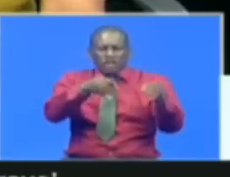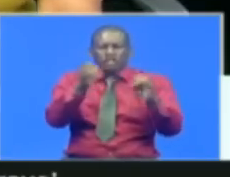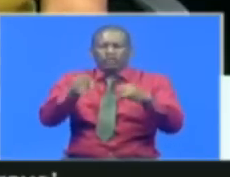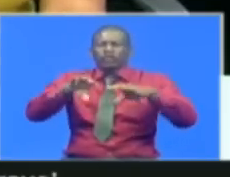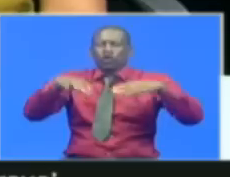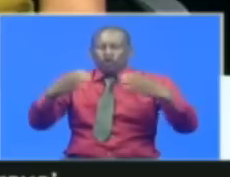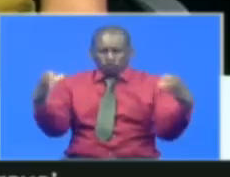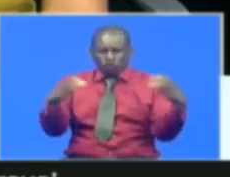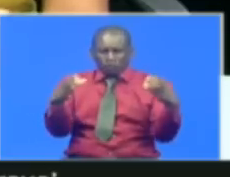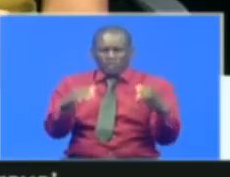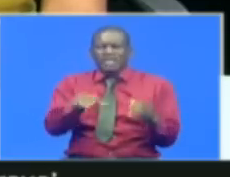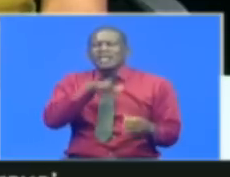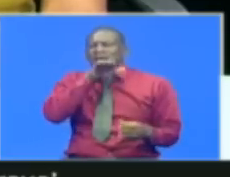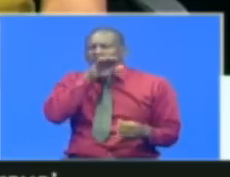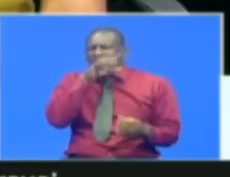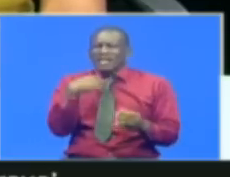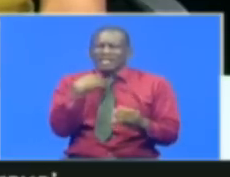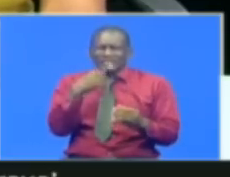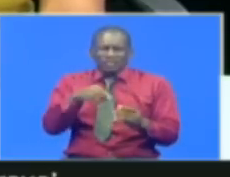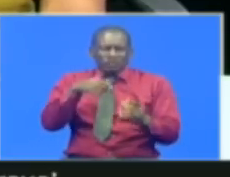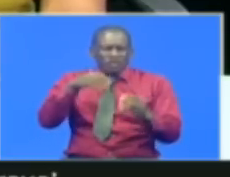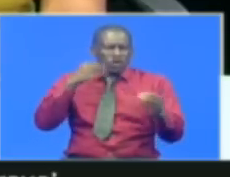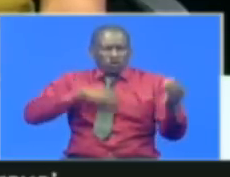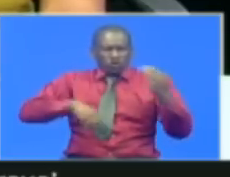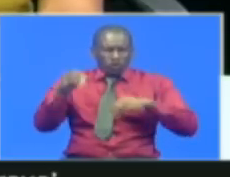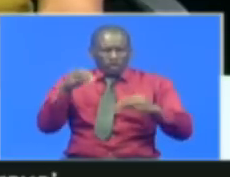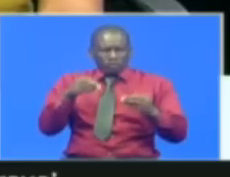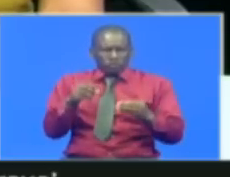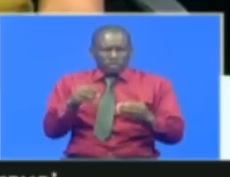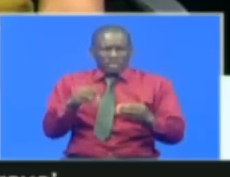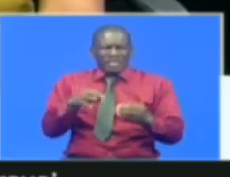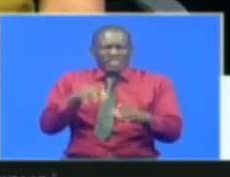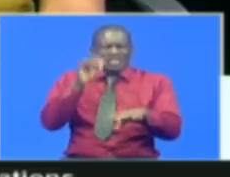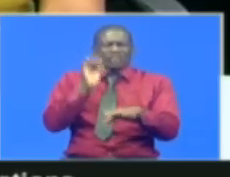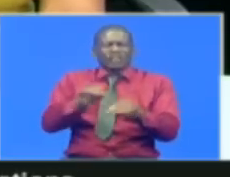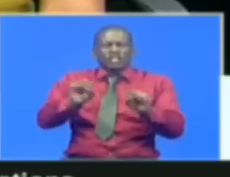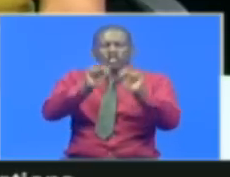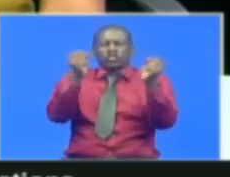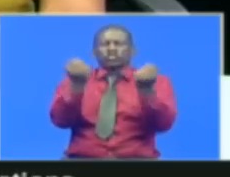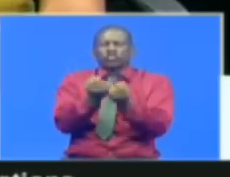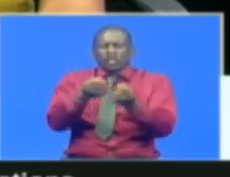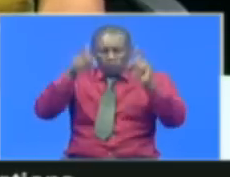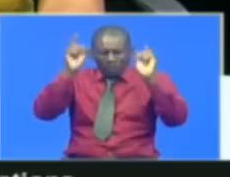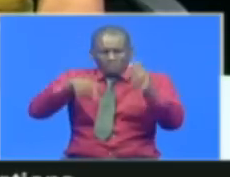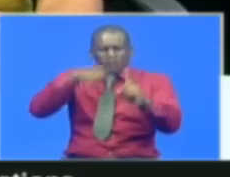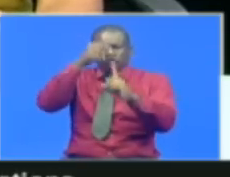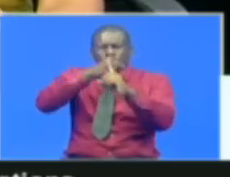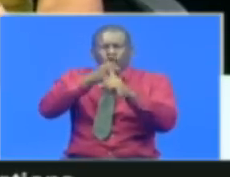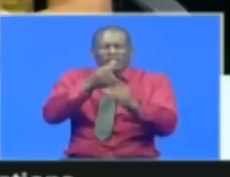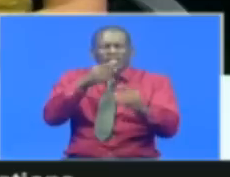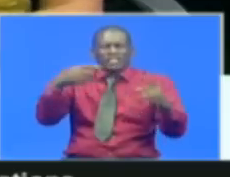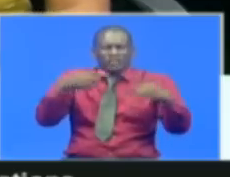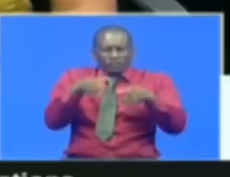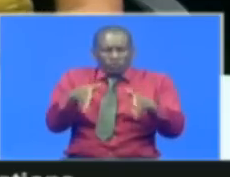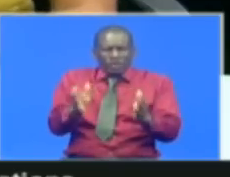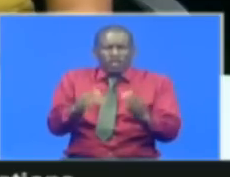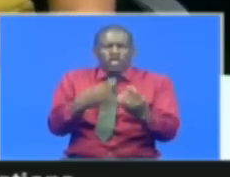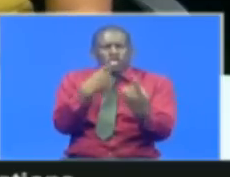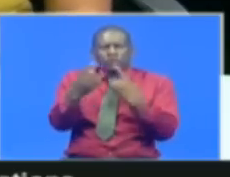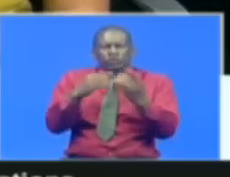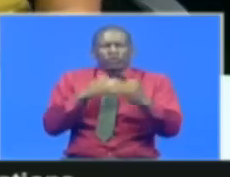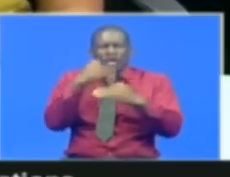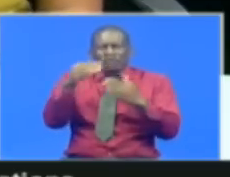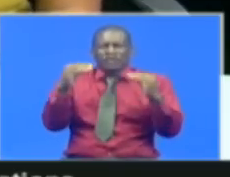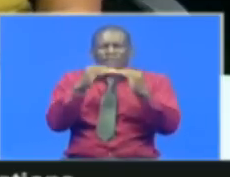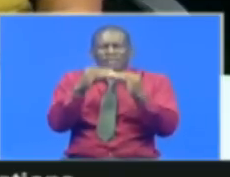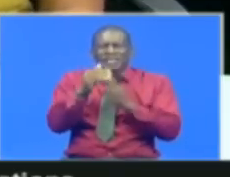community. Odinga says the vice is permeated through every level of society and must be fought in every way. He was speaking after meeting leaders